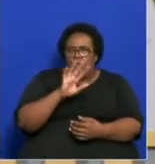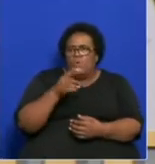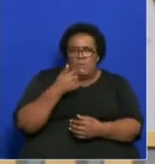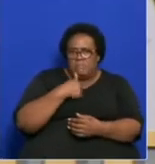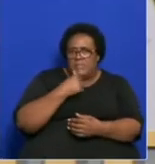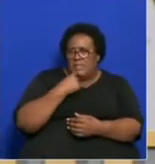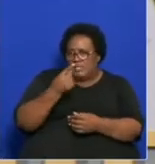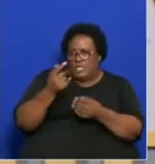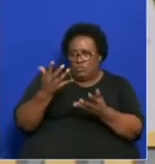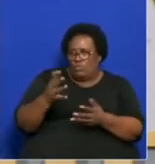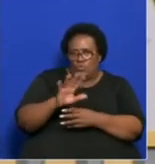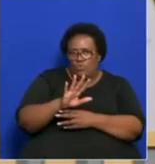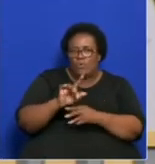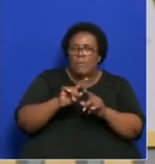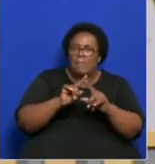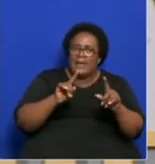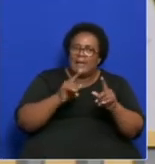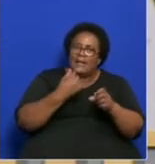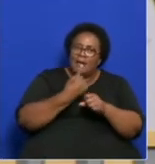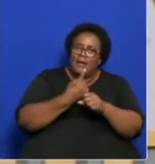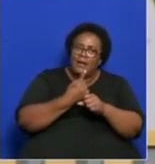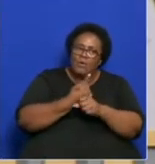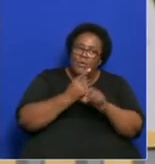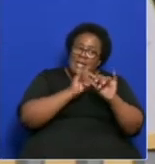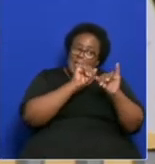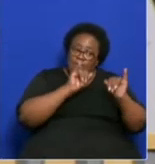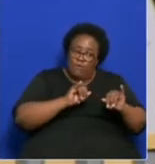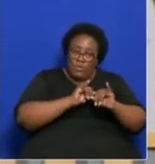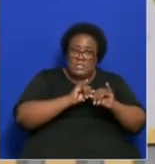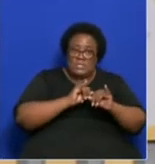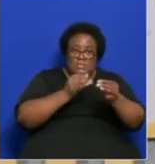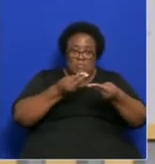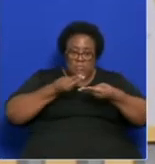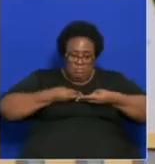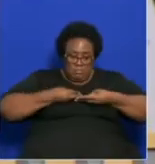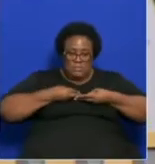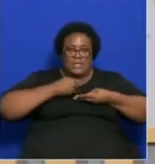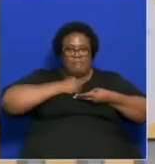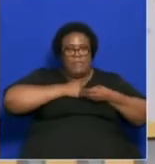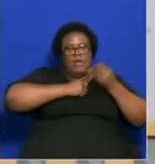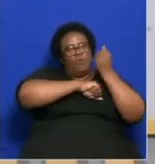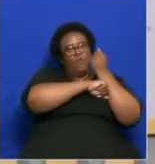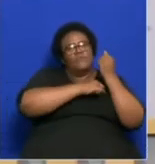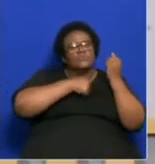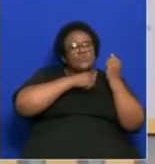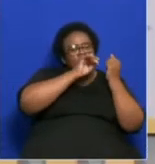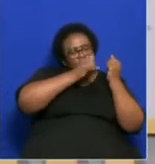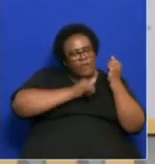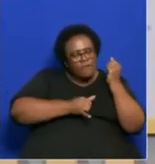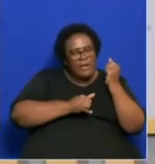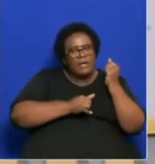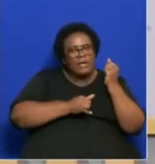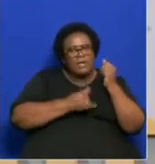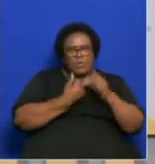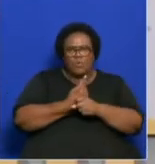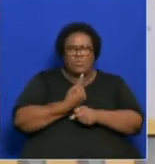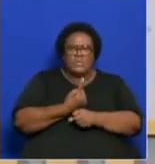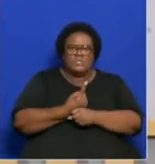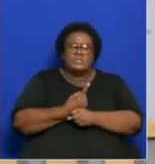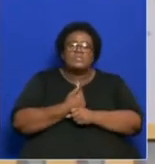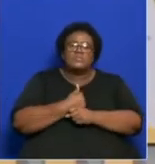submitted to my office, right, we verify. We verify, and part of verification